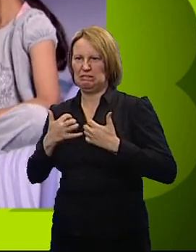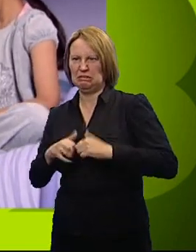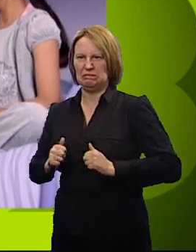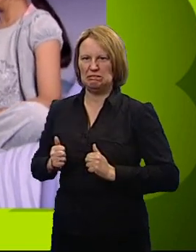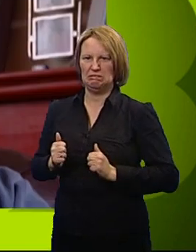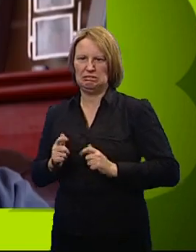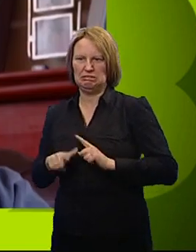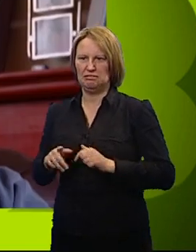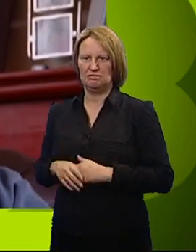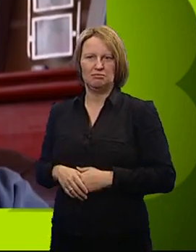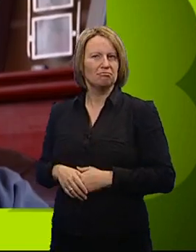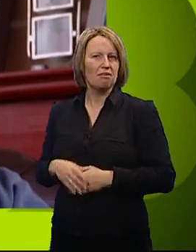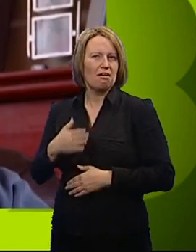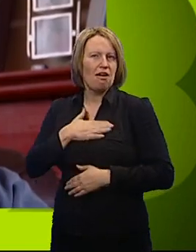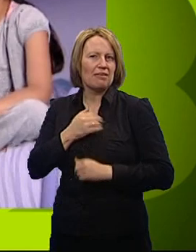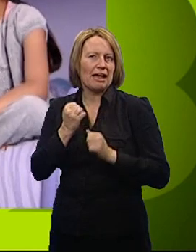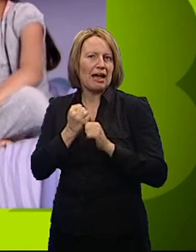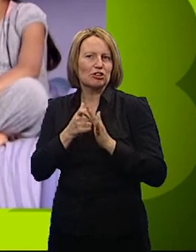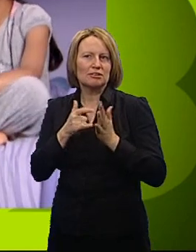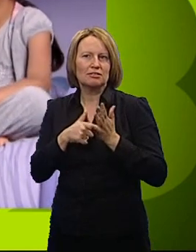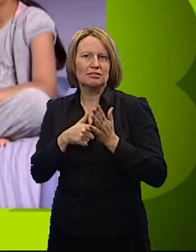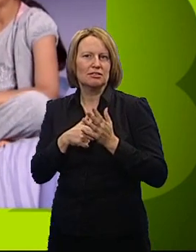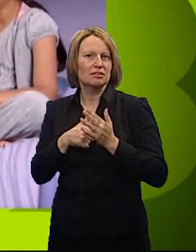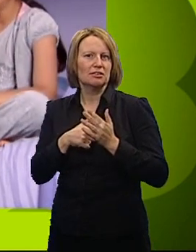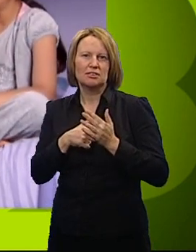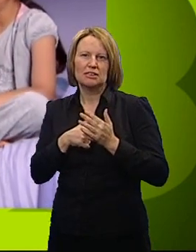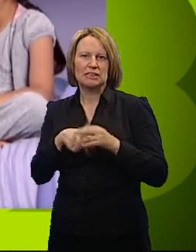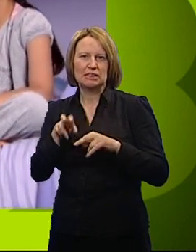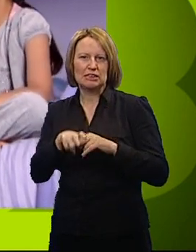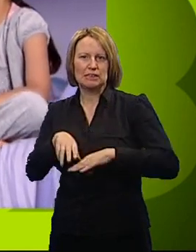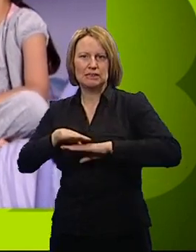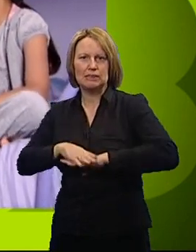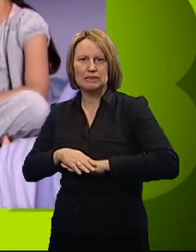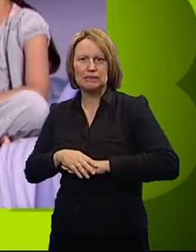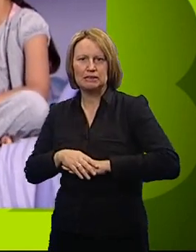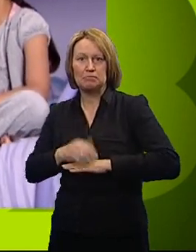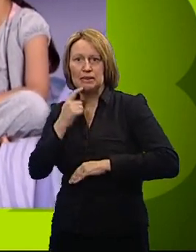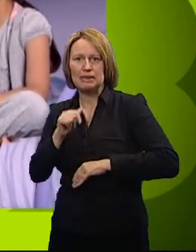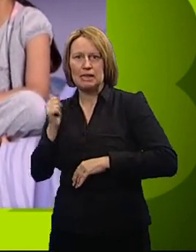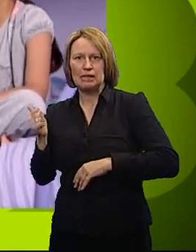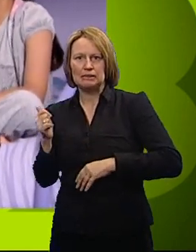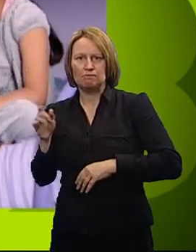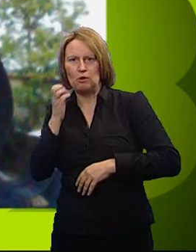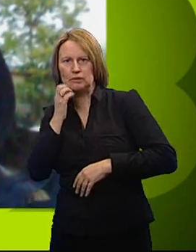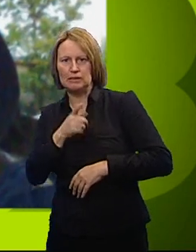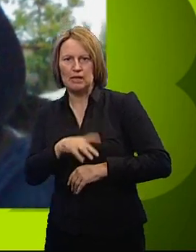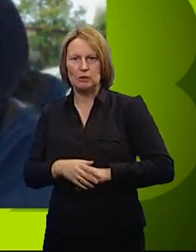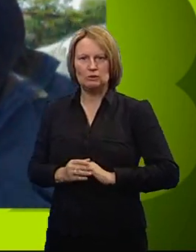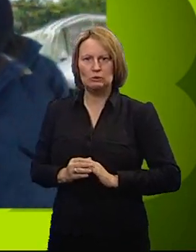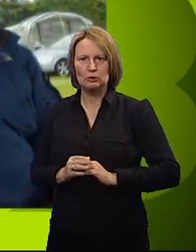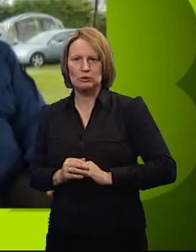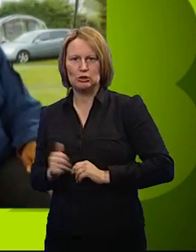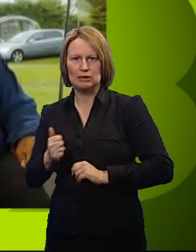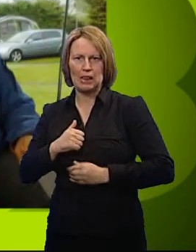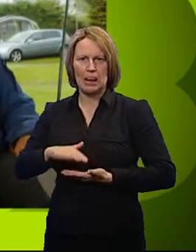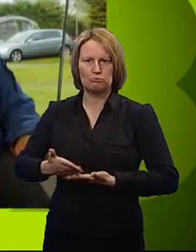his gadgets. I absolutely love gadgets. He sits down in his little camp chair with his mates sitting next to him. They get out their phones and they're just like, oh,